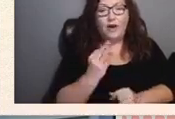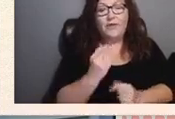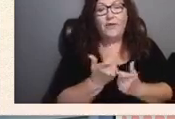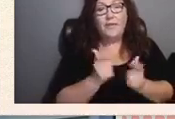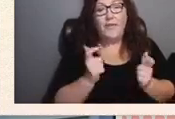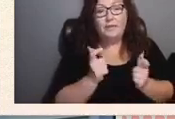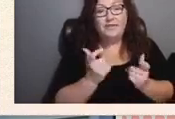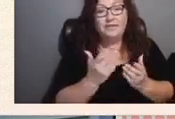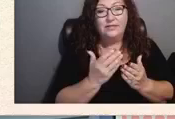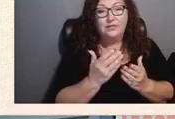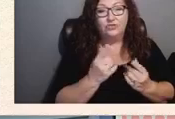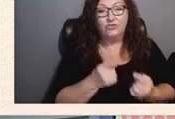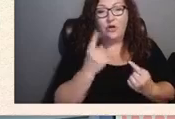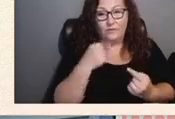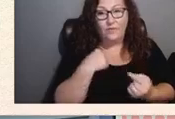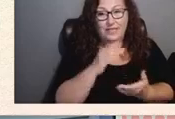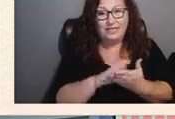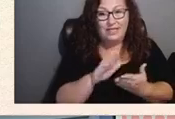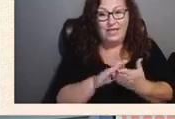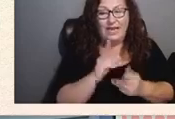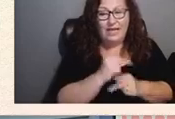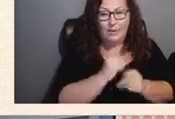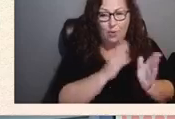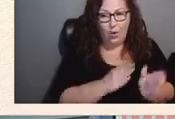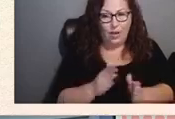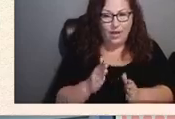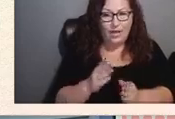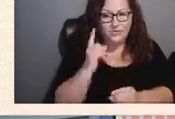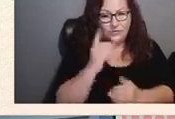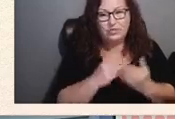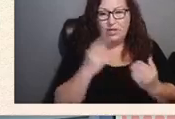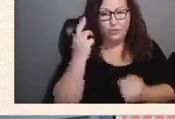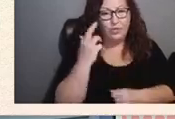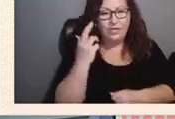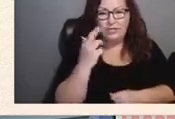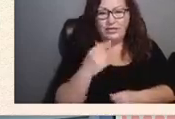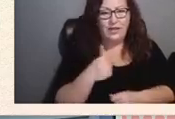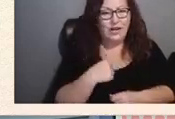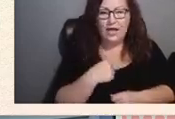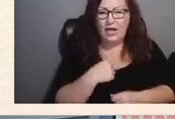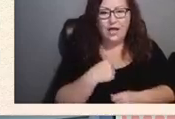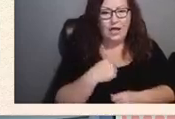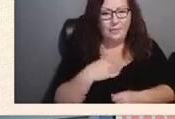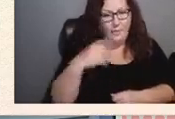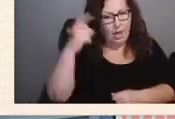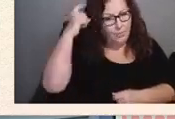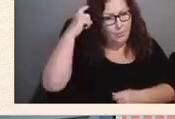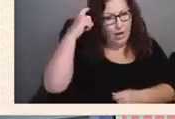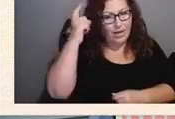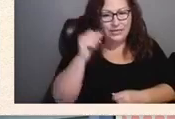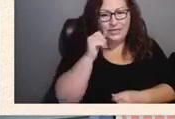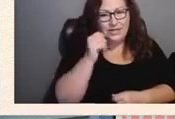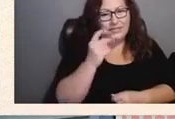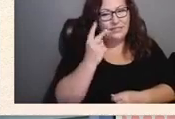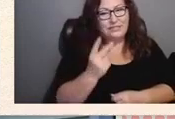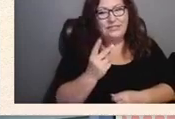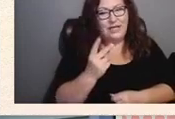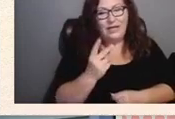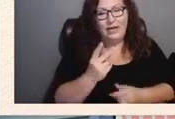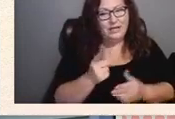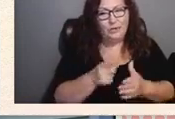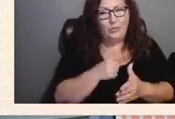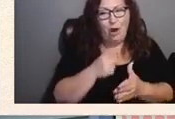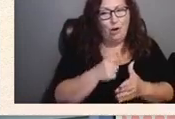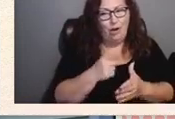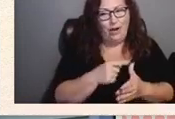cleaning, keeping organized. For some reason, my brain does not see it as a priority when